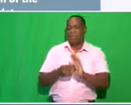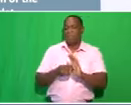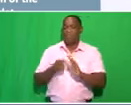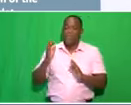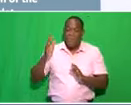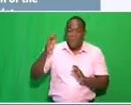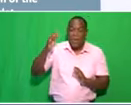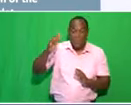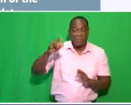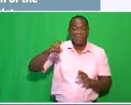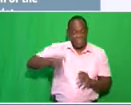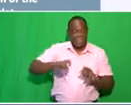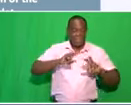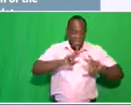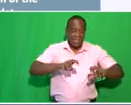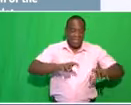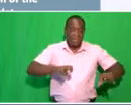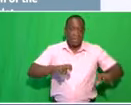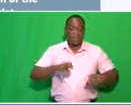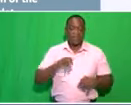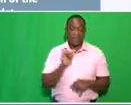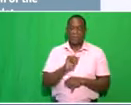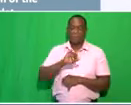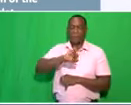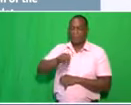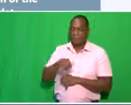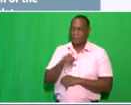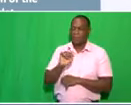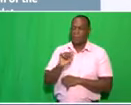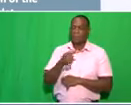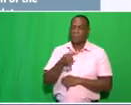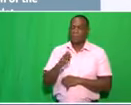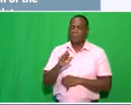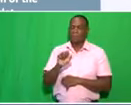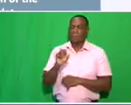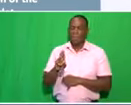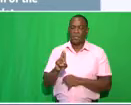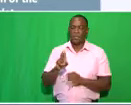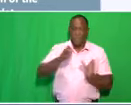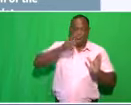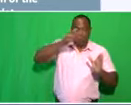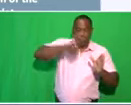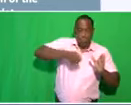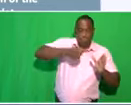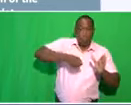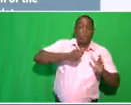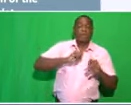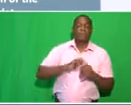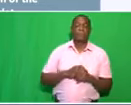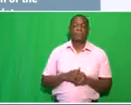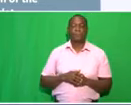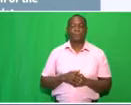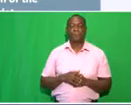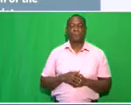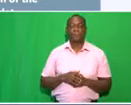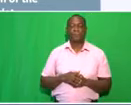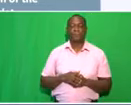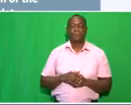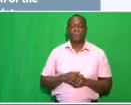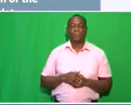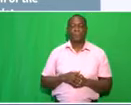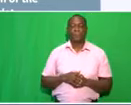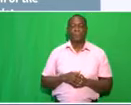The relevance of the 1960 Concordat in today's context. How relevant is the